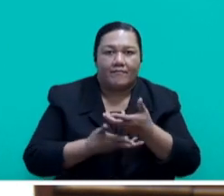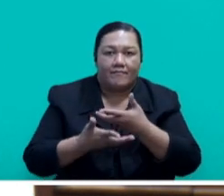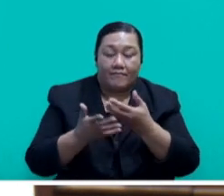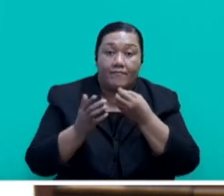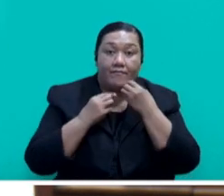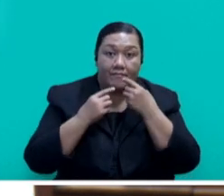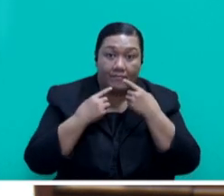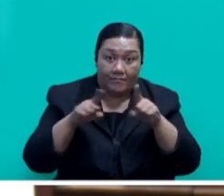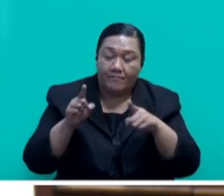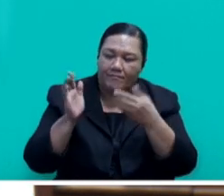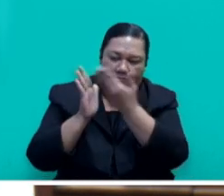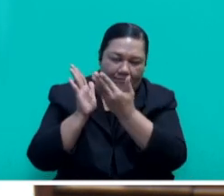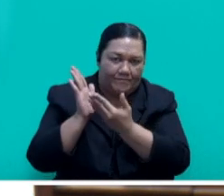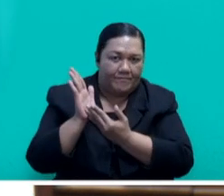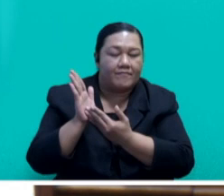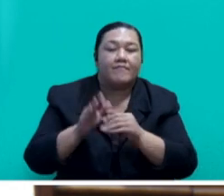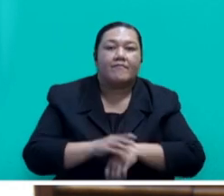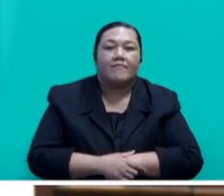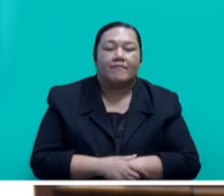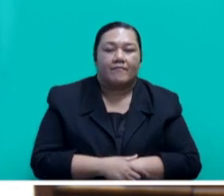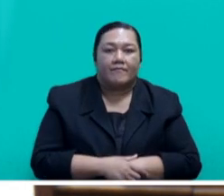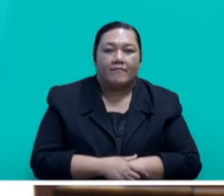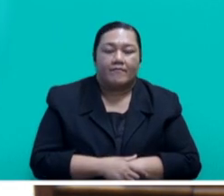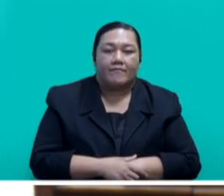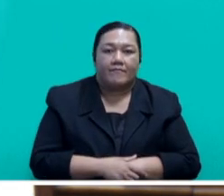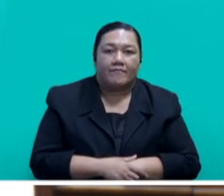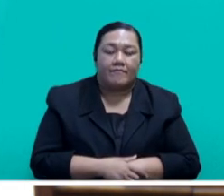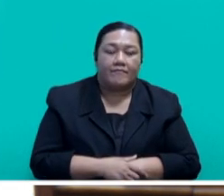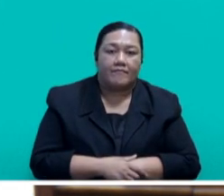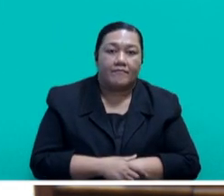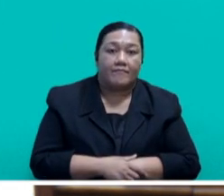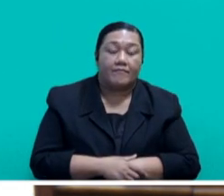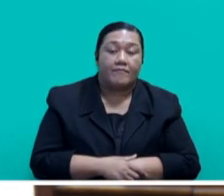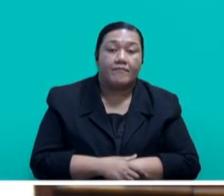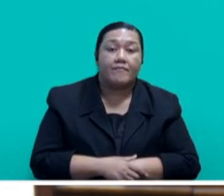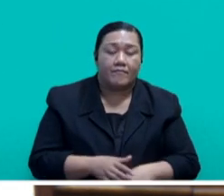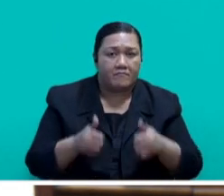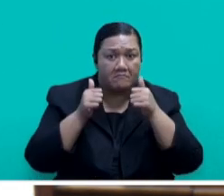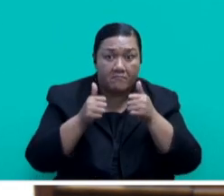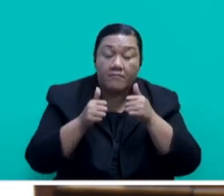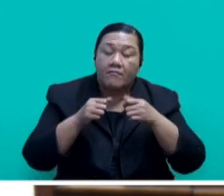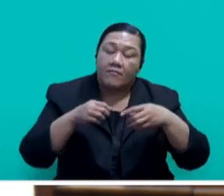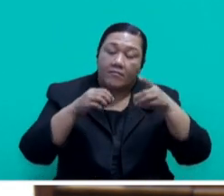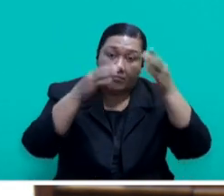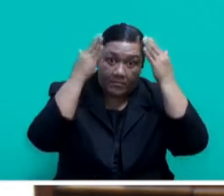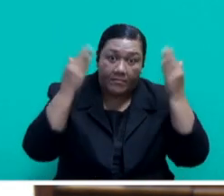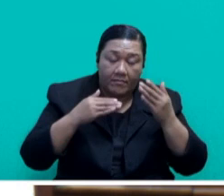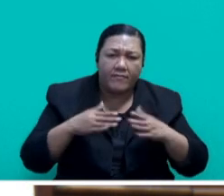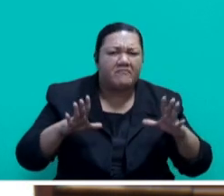The encouraging thing, Mr. Speaker, sir, is that they've been forthright and they have freely expressed